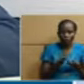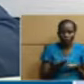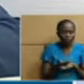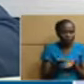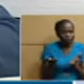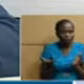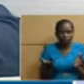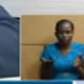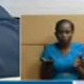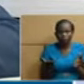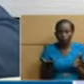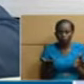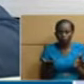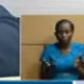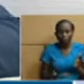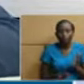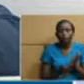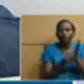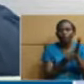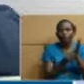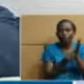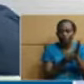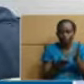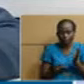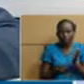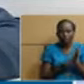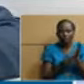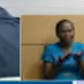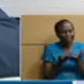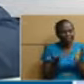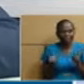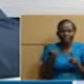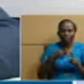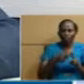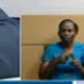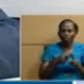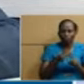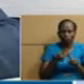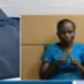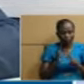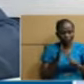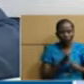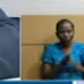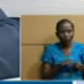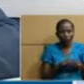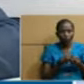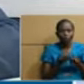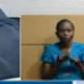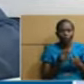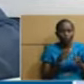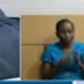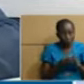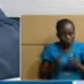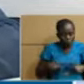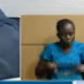have is a supplementary, is an addition what the foundation is supposed to be. So what have we